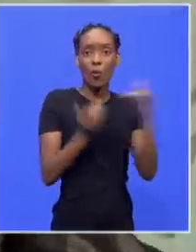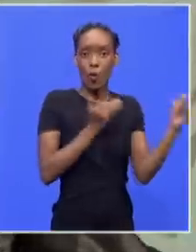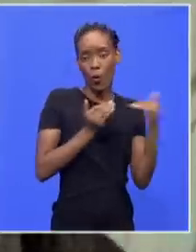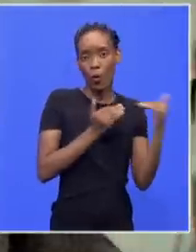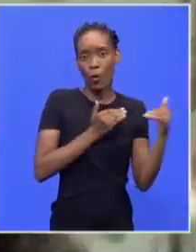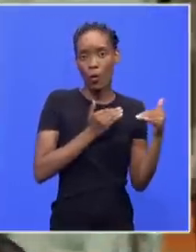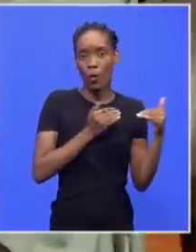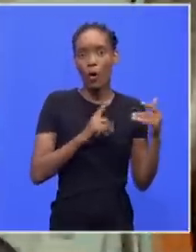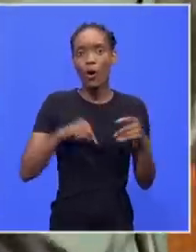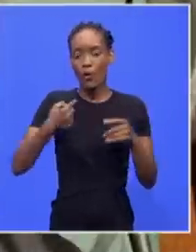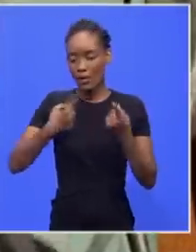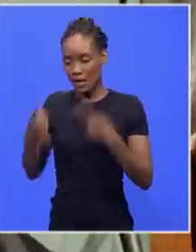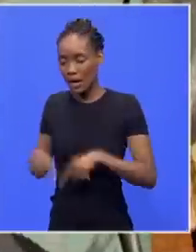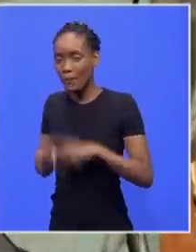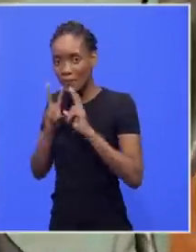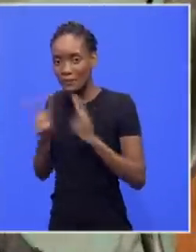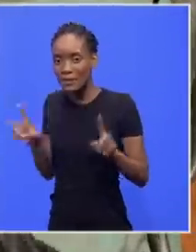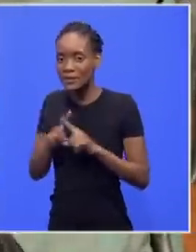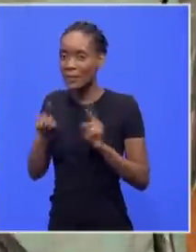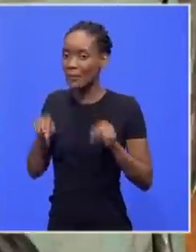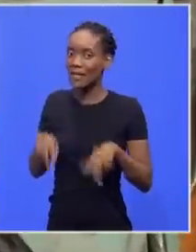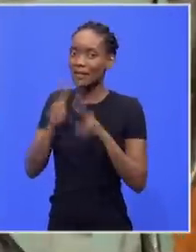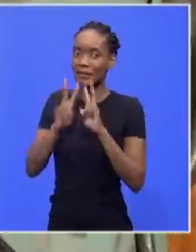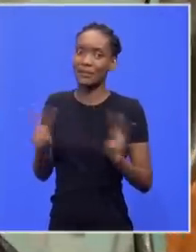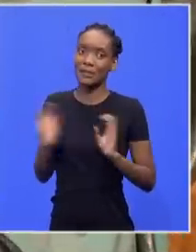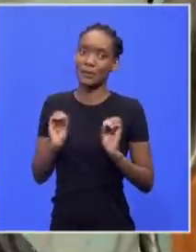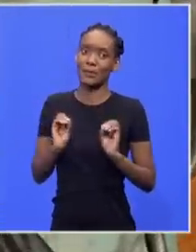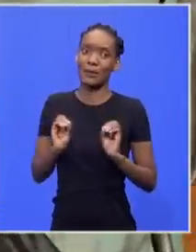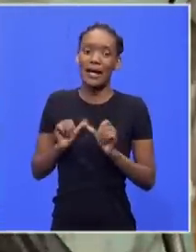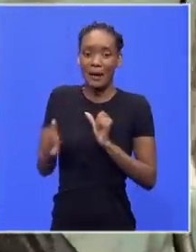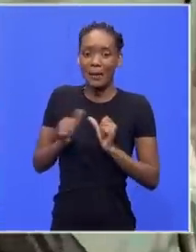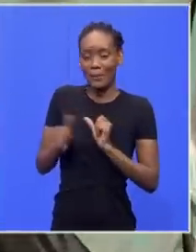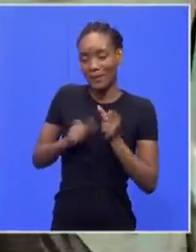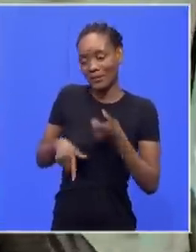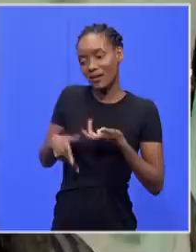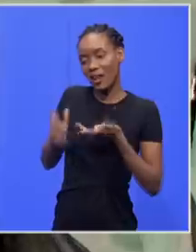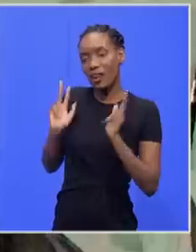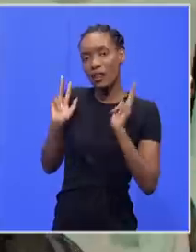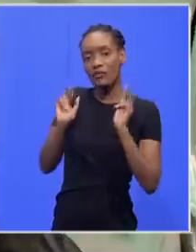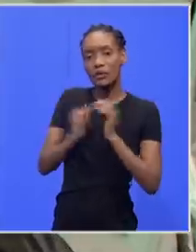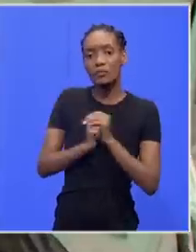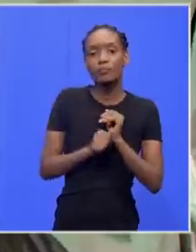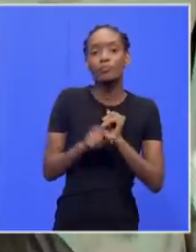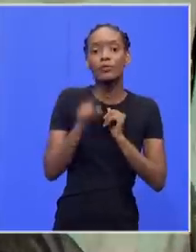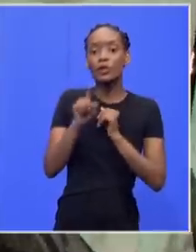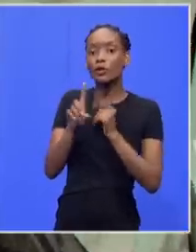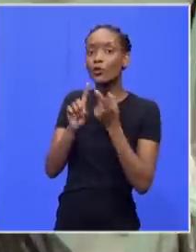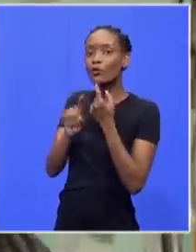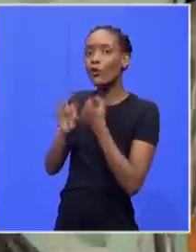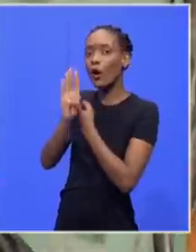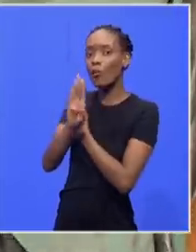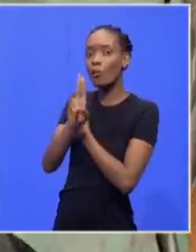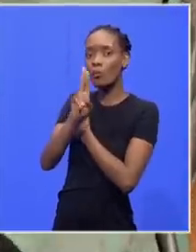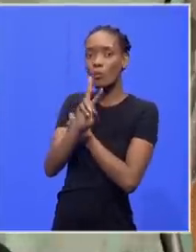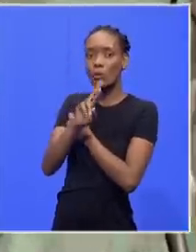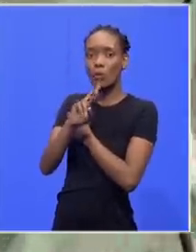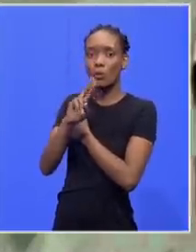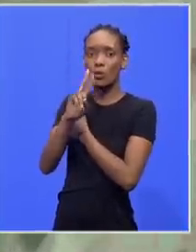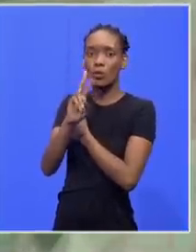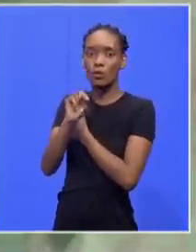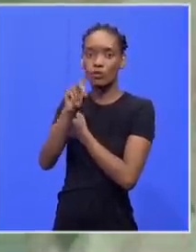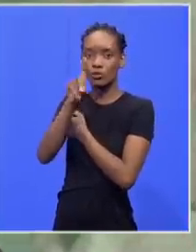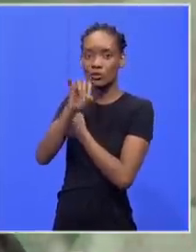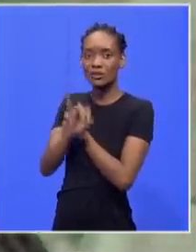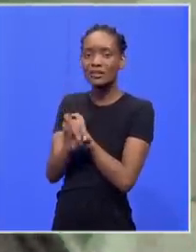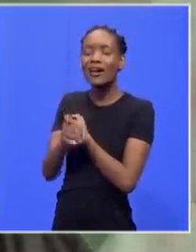is no peace to this country. Better us, we can leave this country. You are originally from Burundi. Yes. Tell us more about your situation,